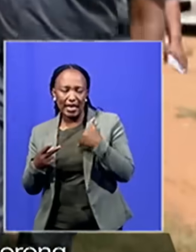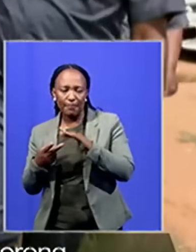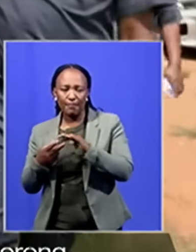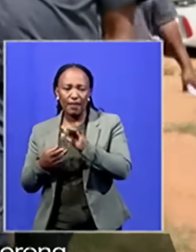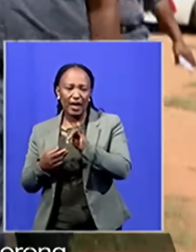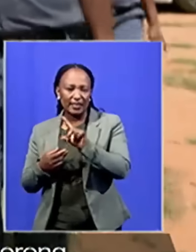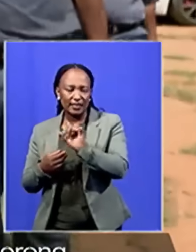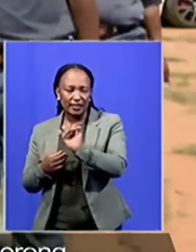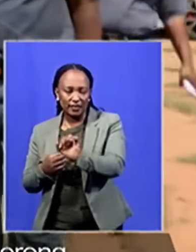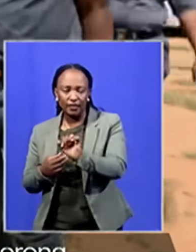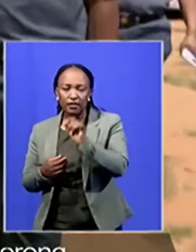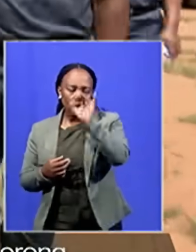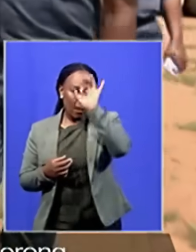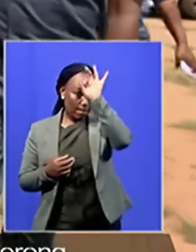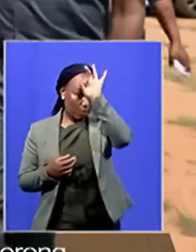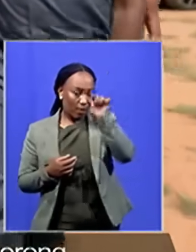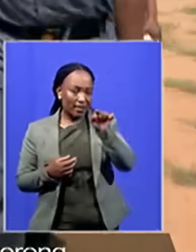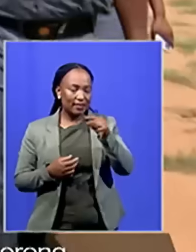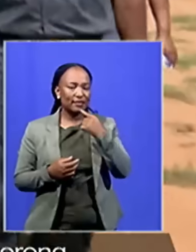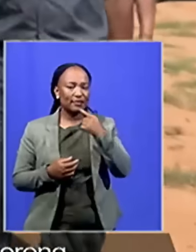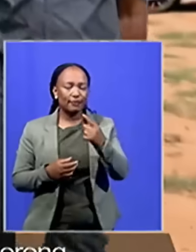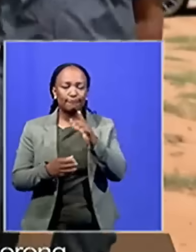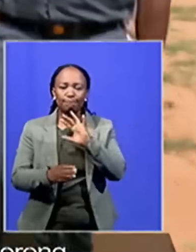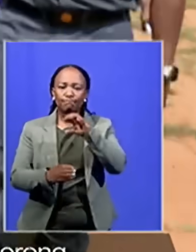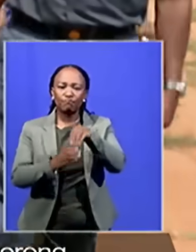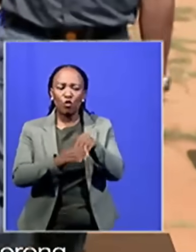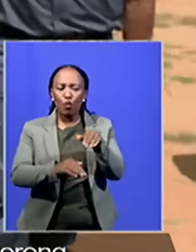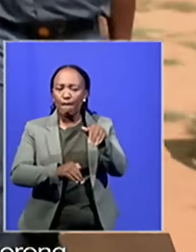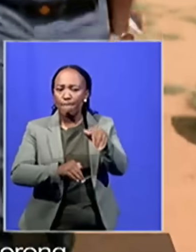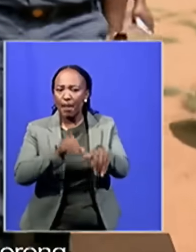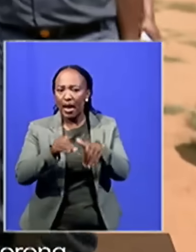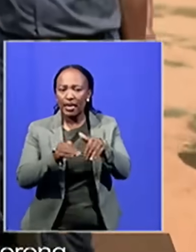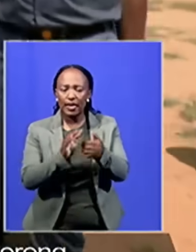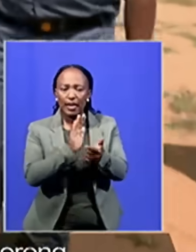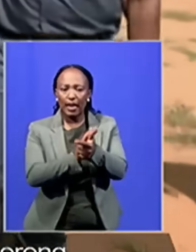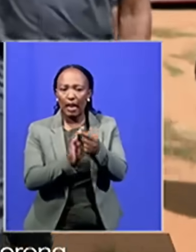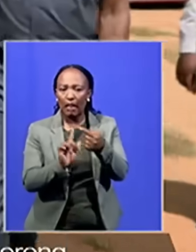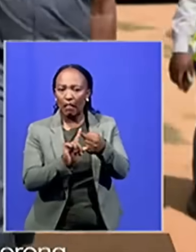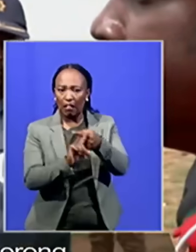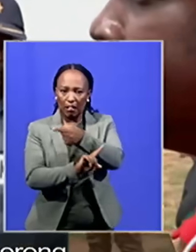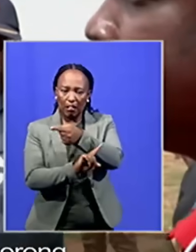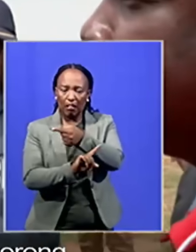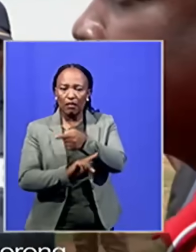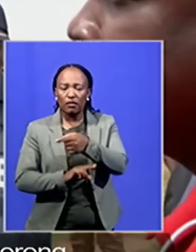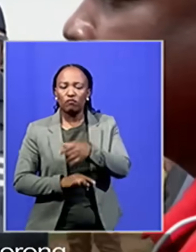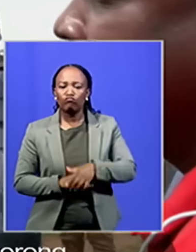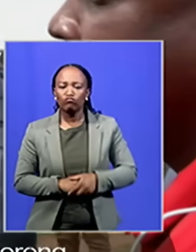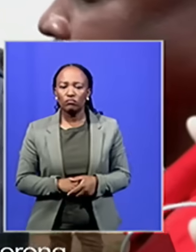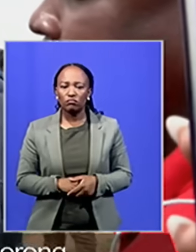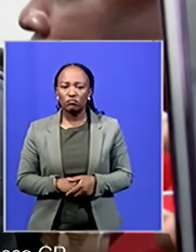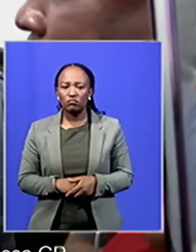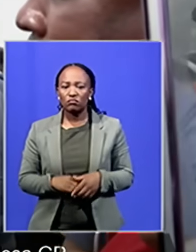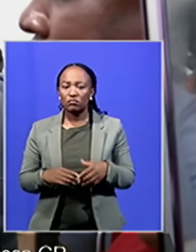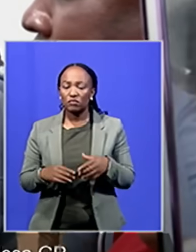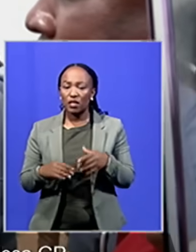Sepolesa se re se kgathile tema dintleng tse amanang le ho rafa ho seng molaong ka Western area. We had their consents